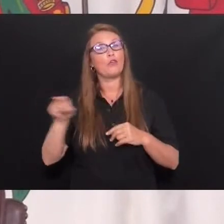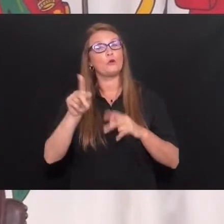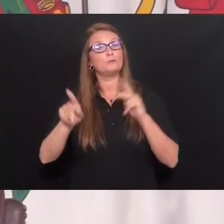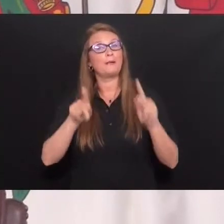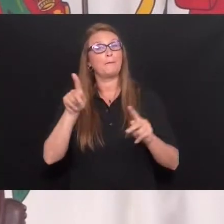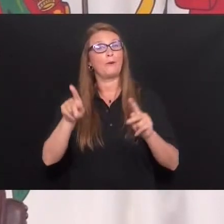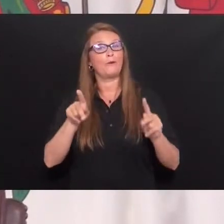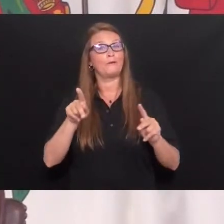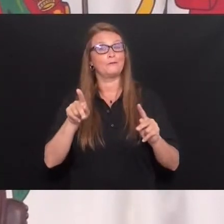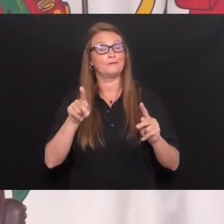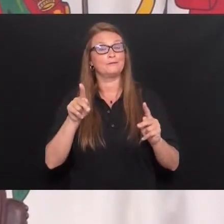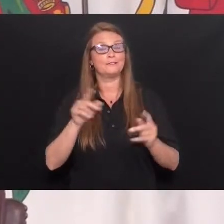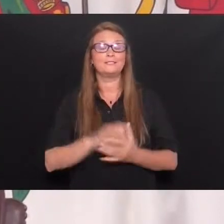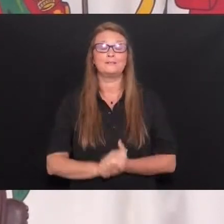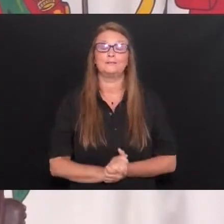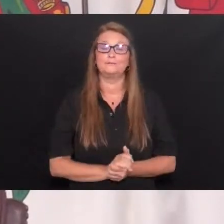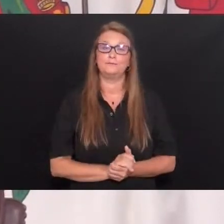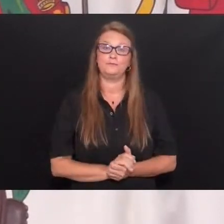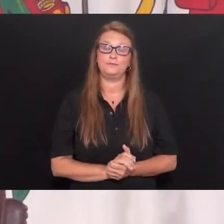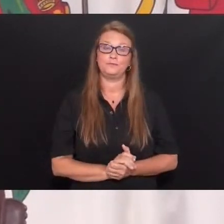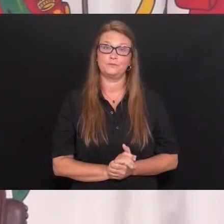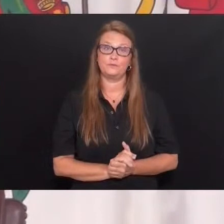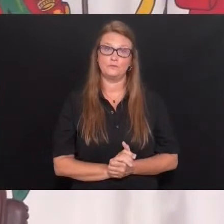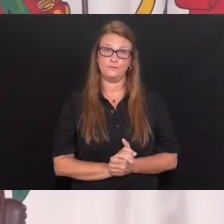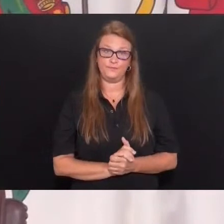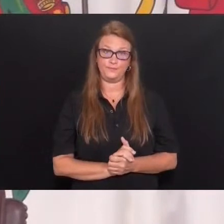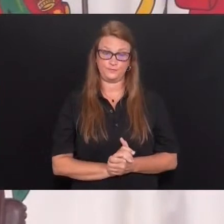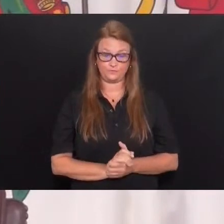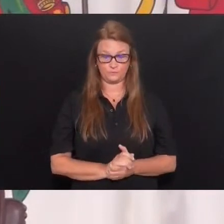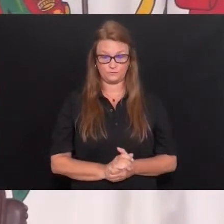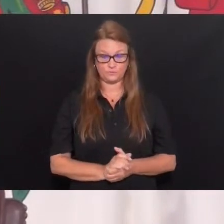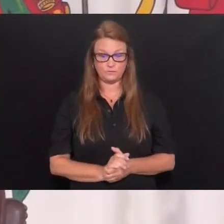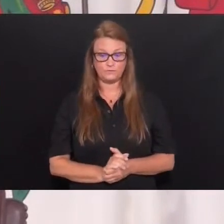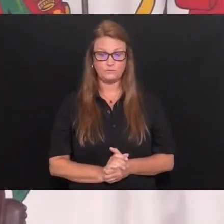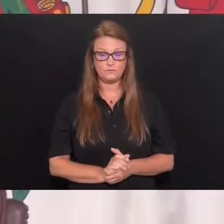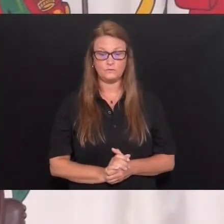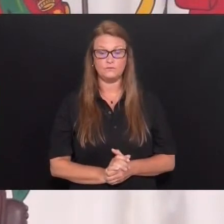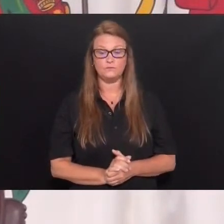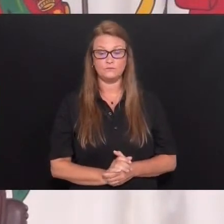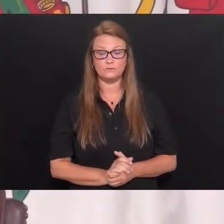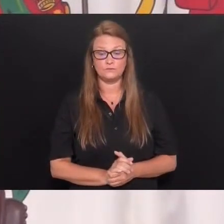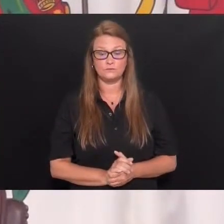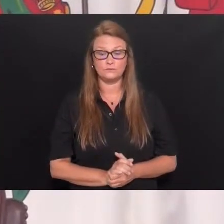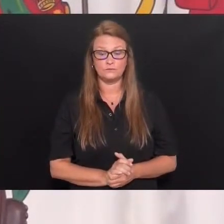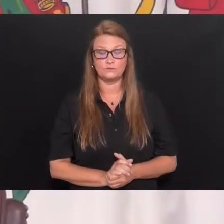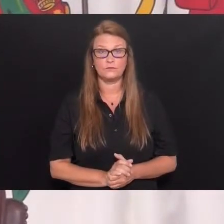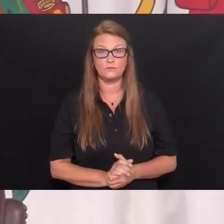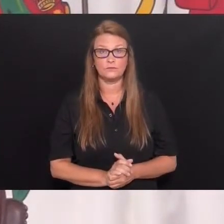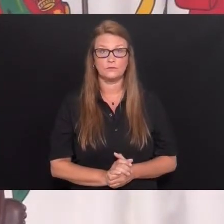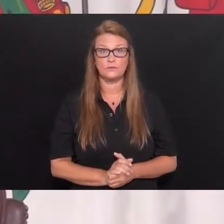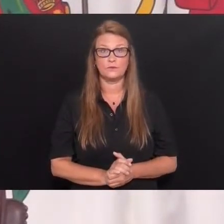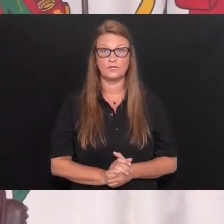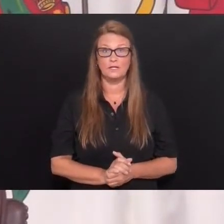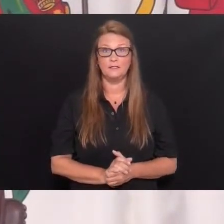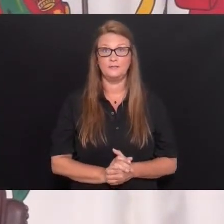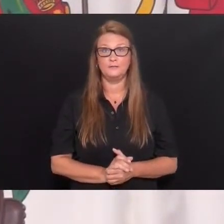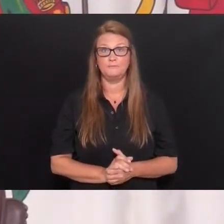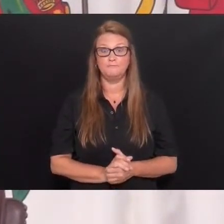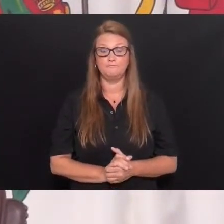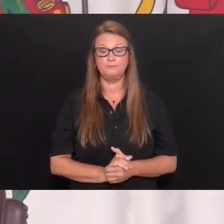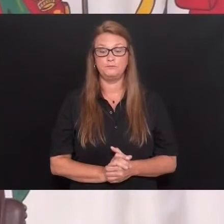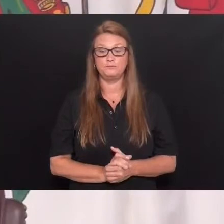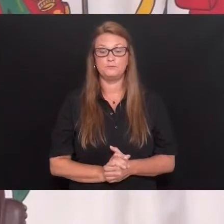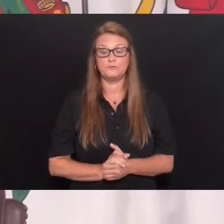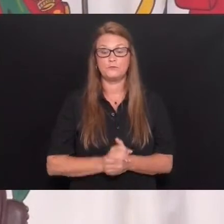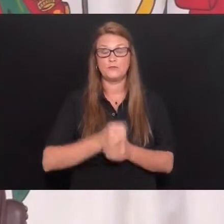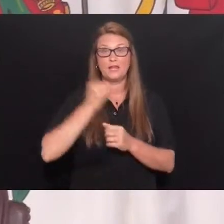Now, the other thing I would tell you is just facts, and it just came up again today, but just imagine this.